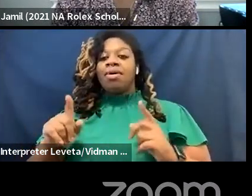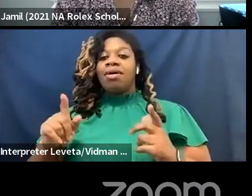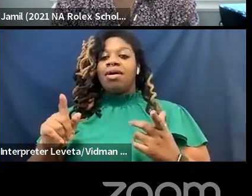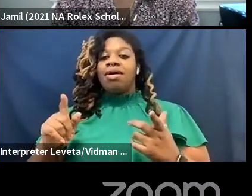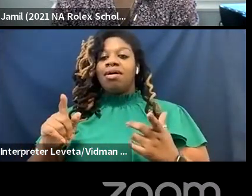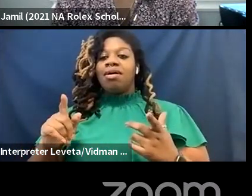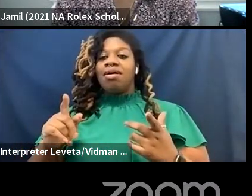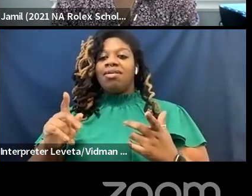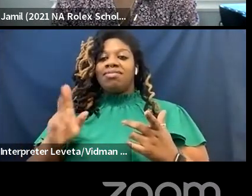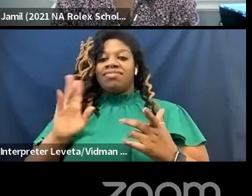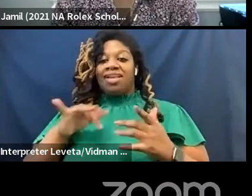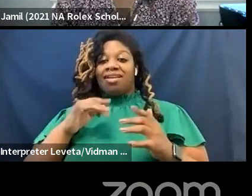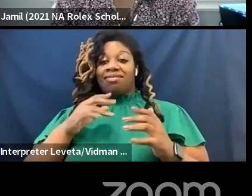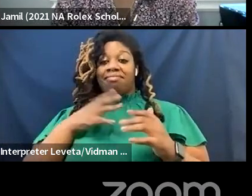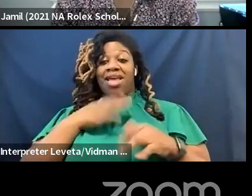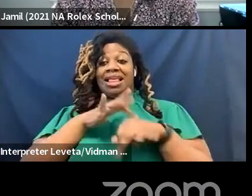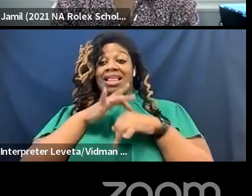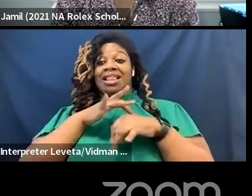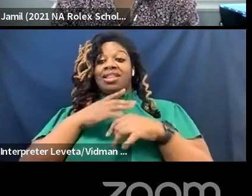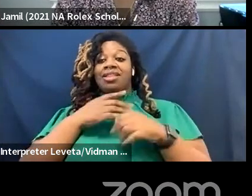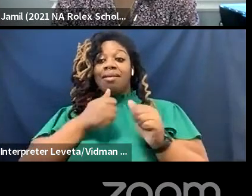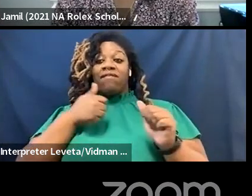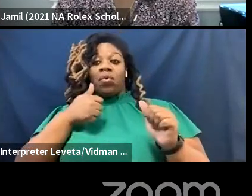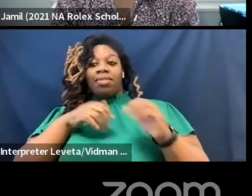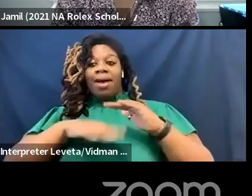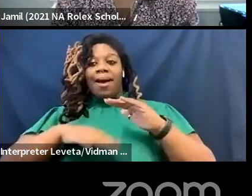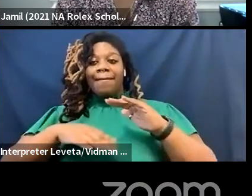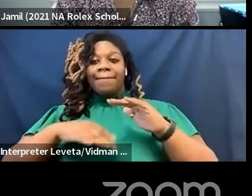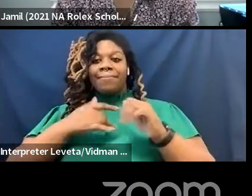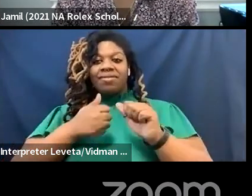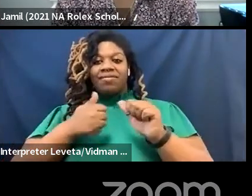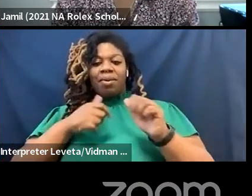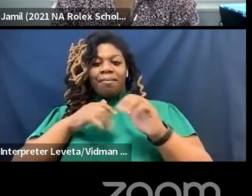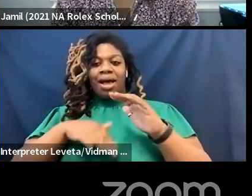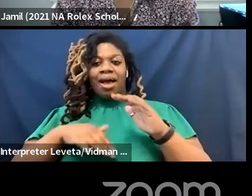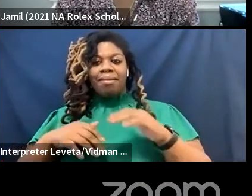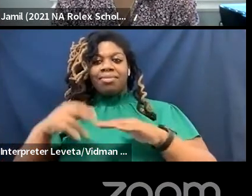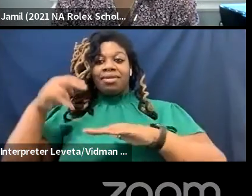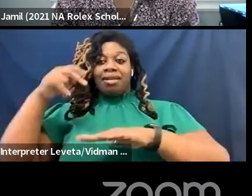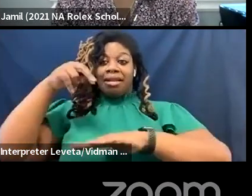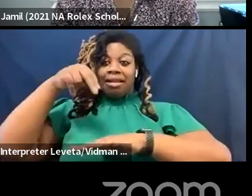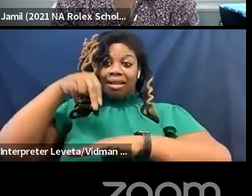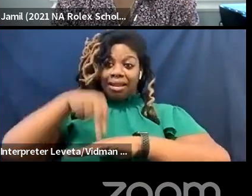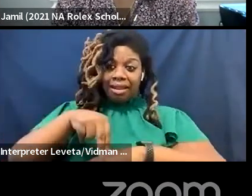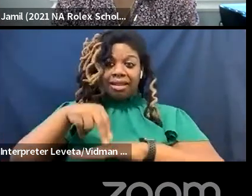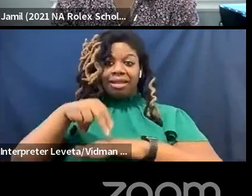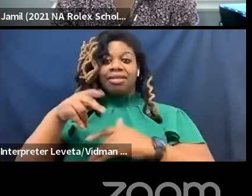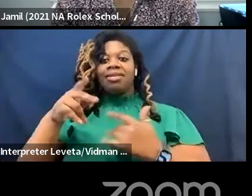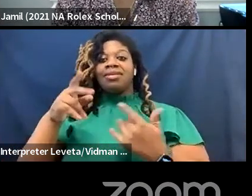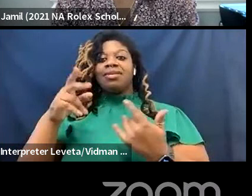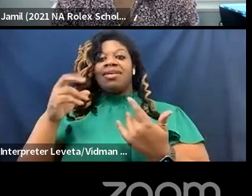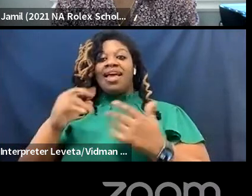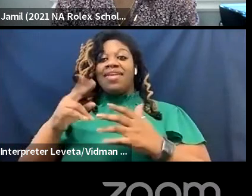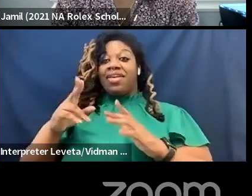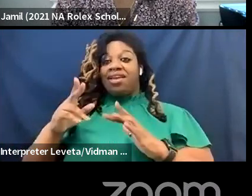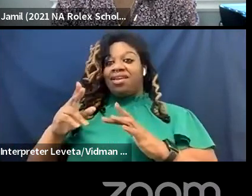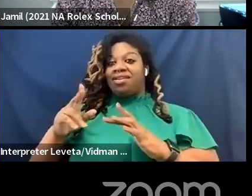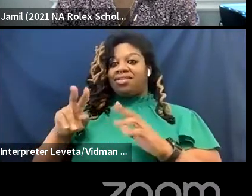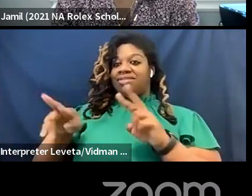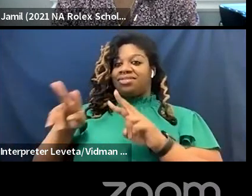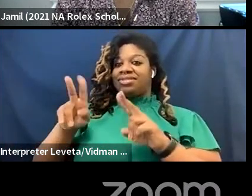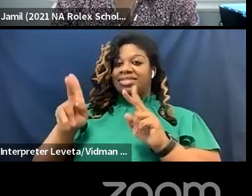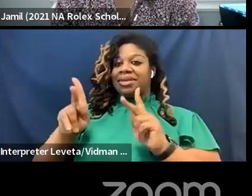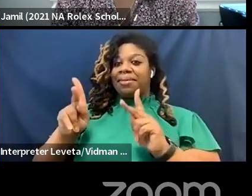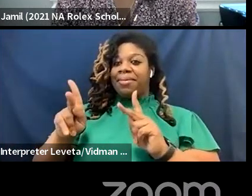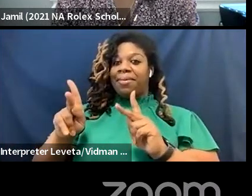the bottom and being so delicate and not, you know, crashing into the bottom, and then observing people who are just like standing on it with their fins and like knocking